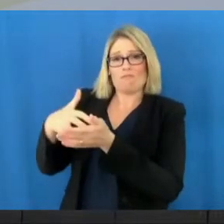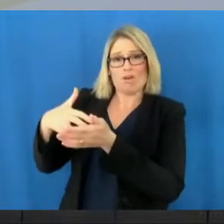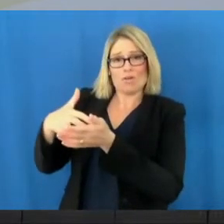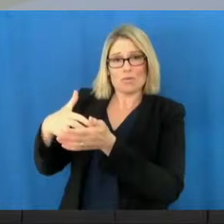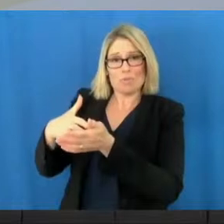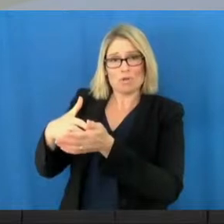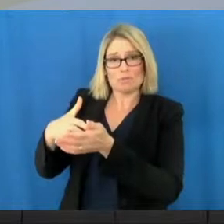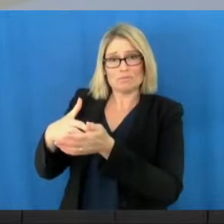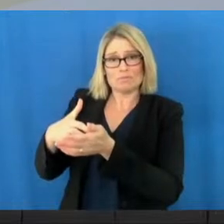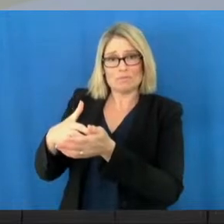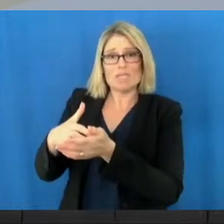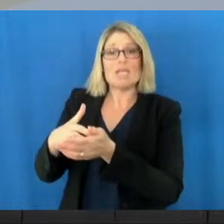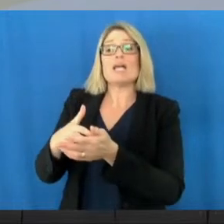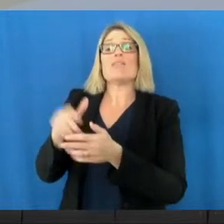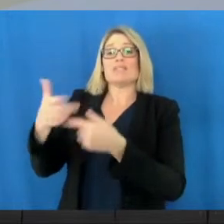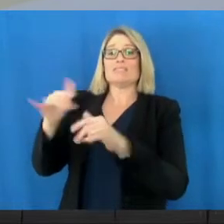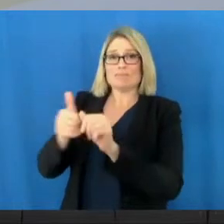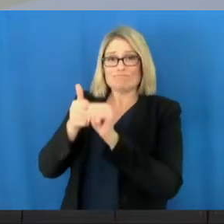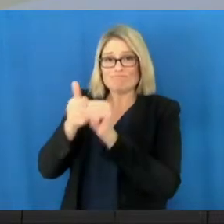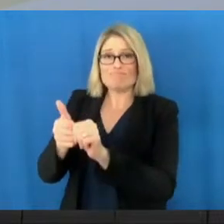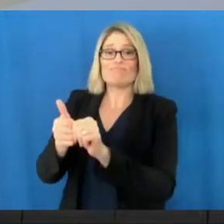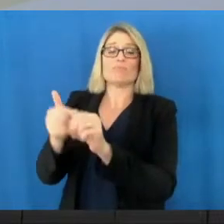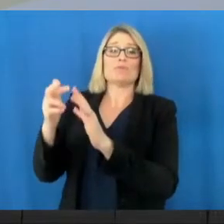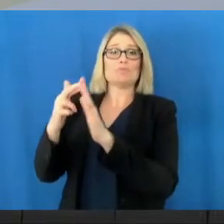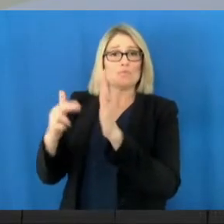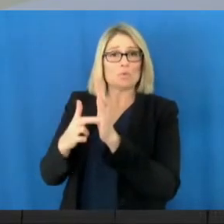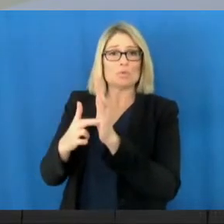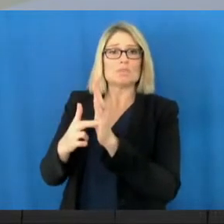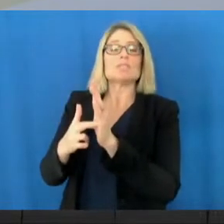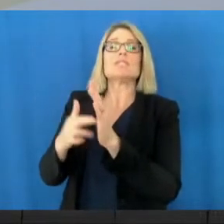easing restrictions too fast or too soon.